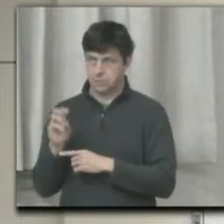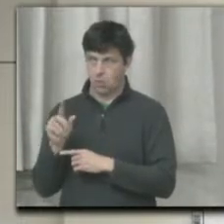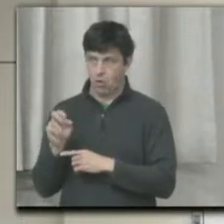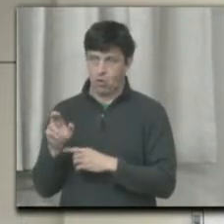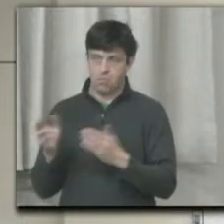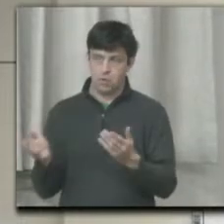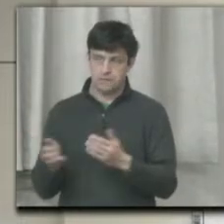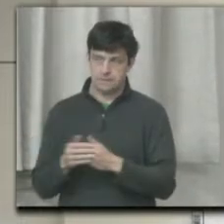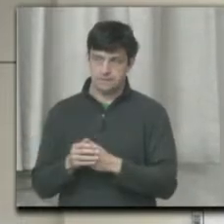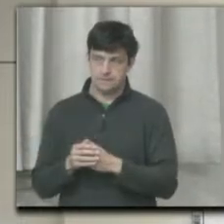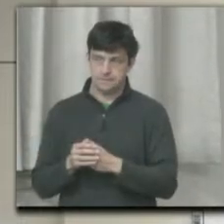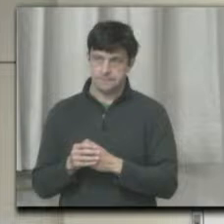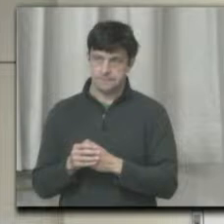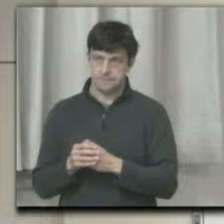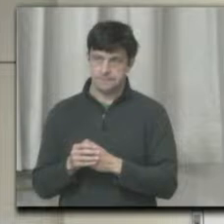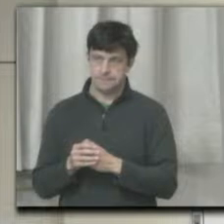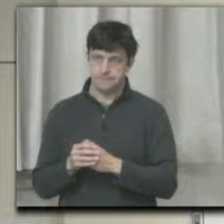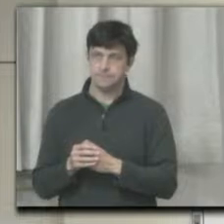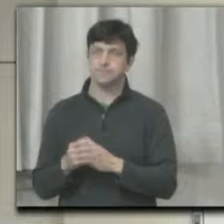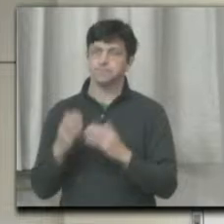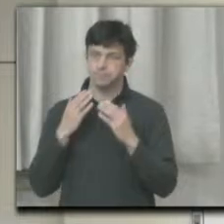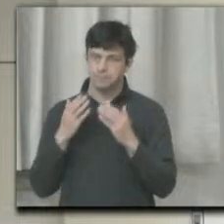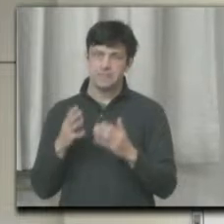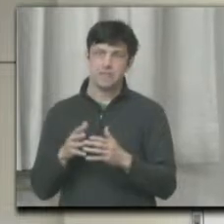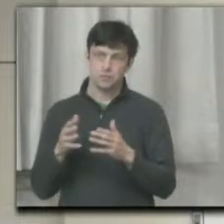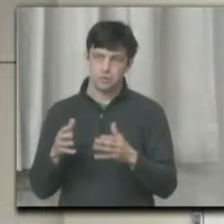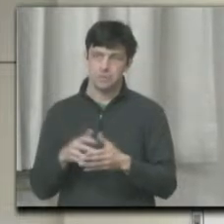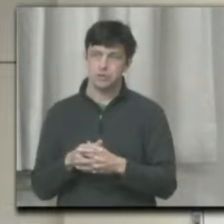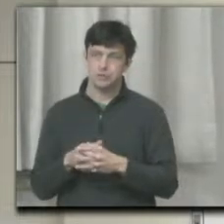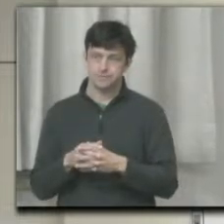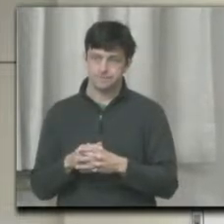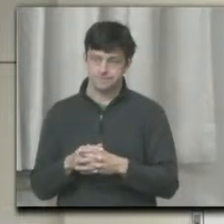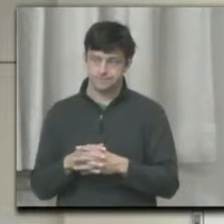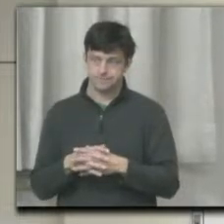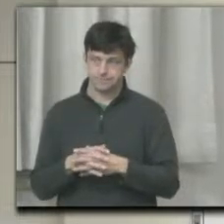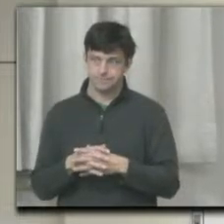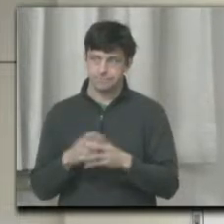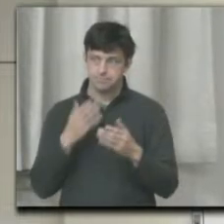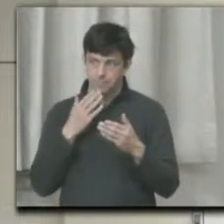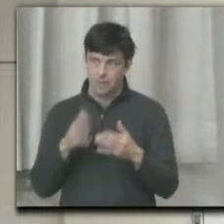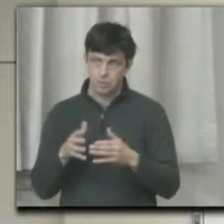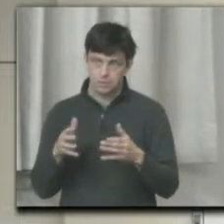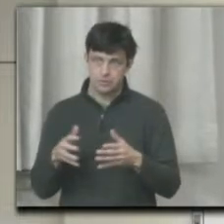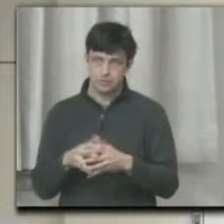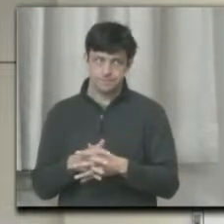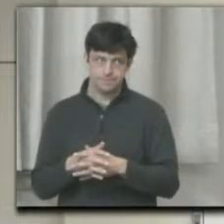Present. Thank you so much. There's There's 7 present. Thank you so much.